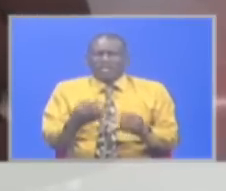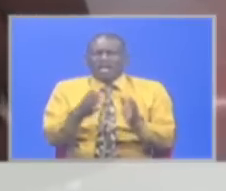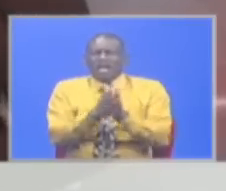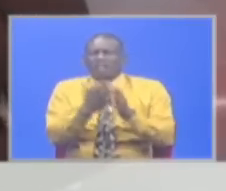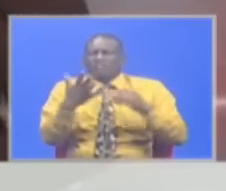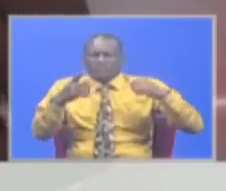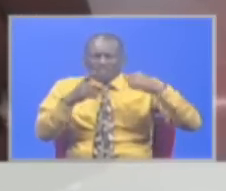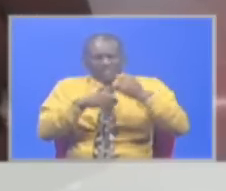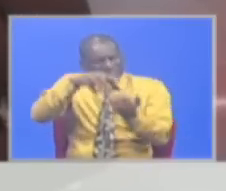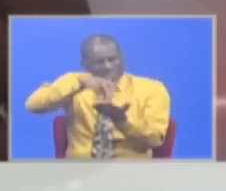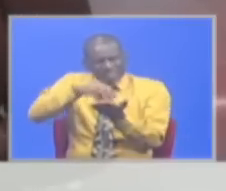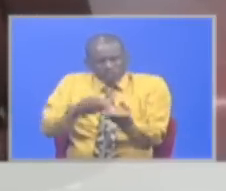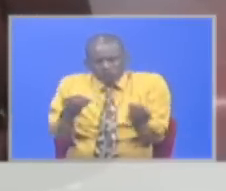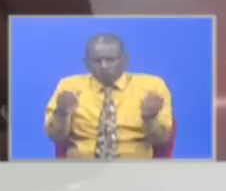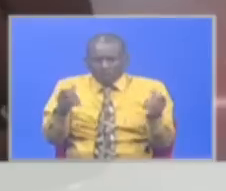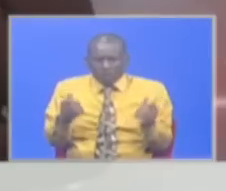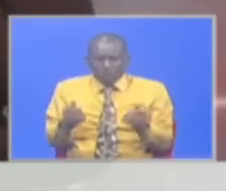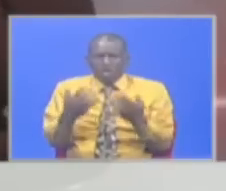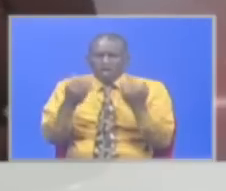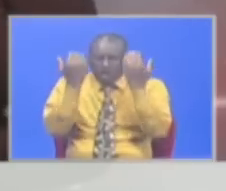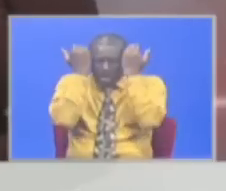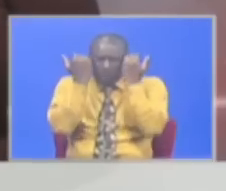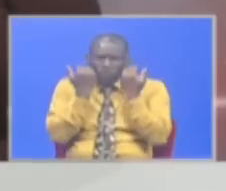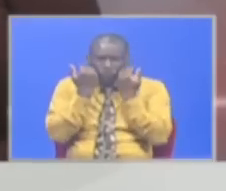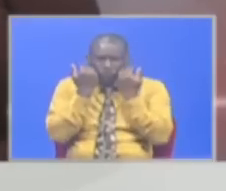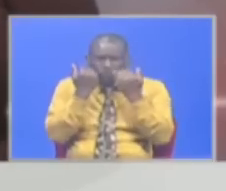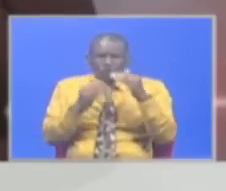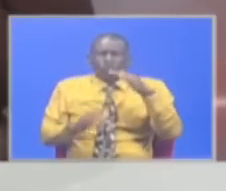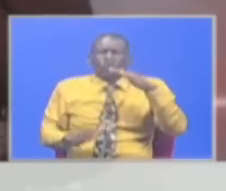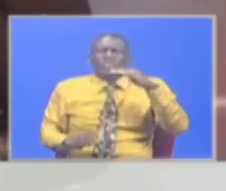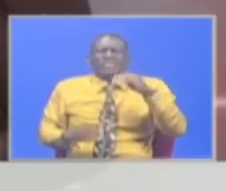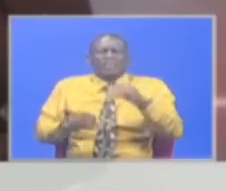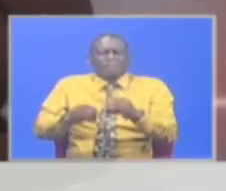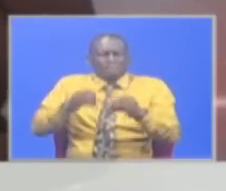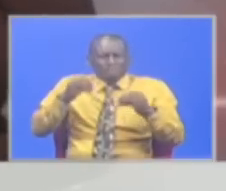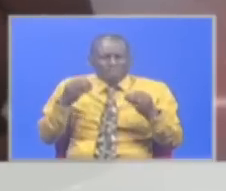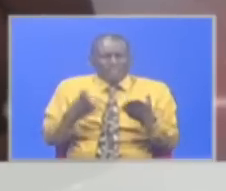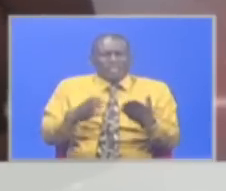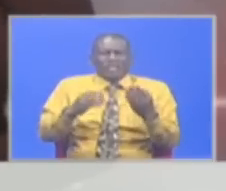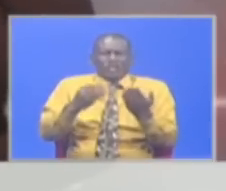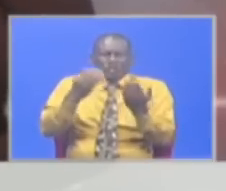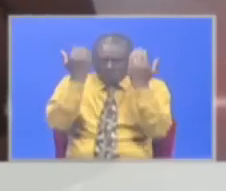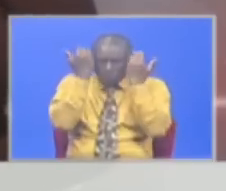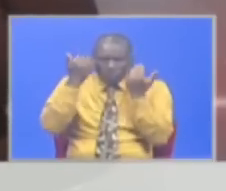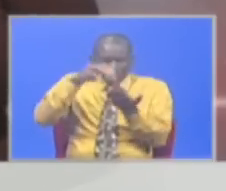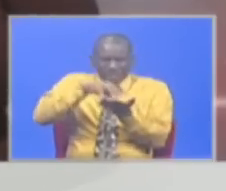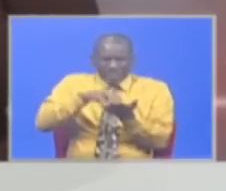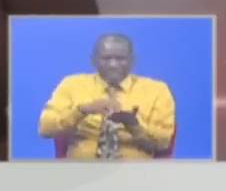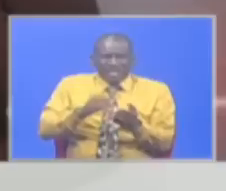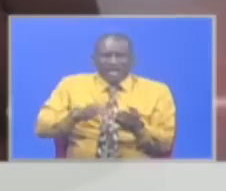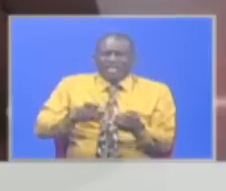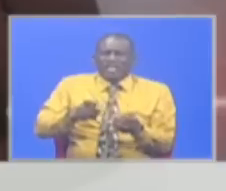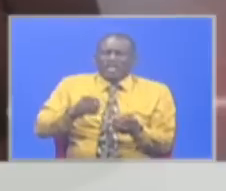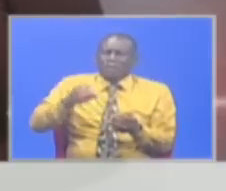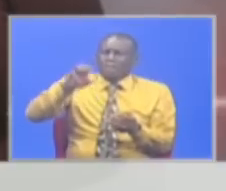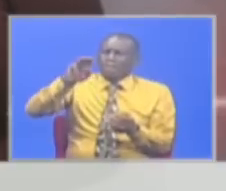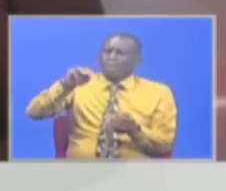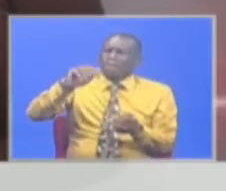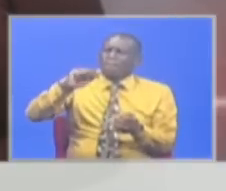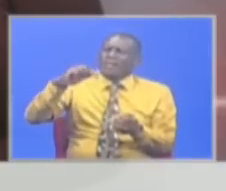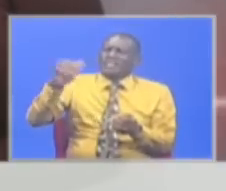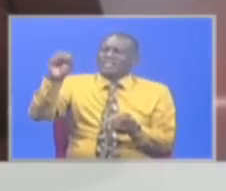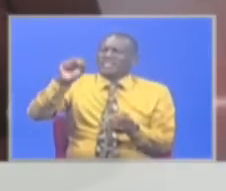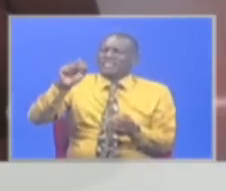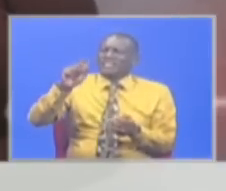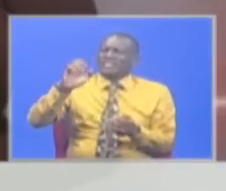341,056 cases. Now, the courts with the highest backlog of cases in this period are the Magistrates Court at